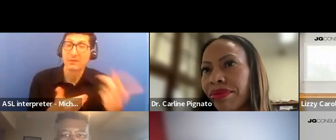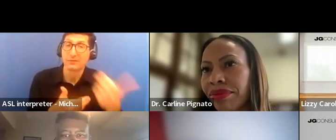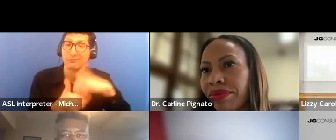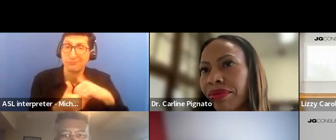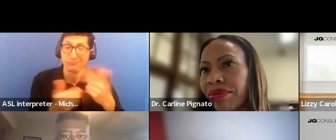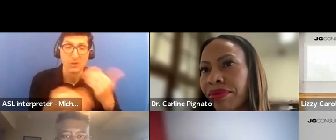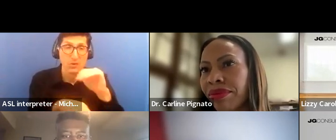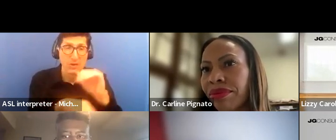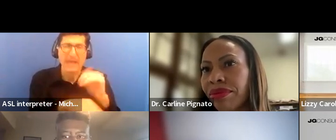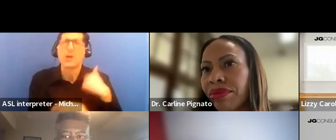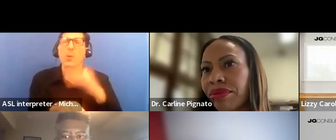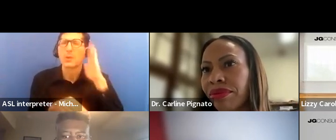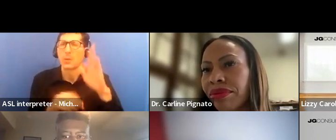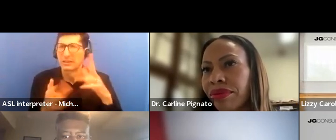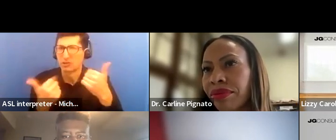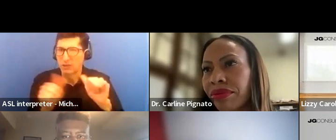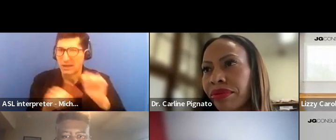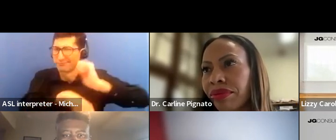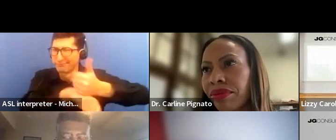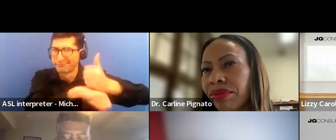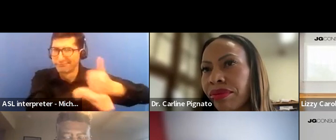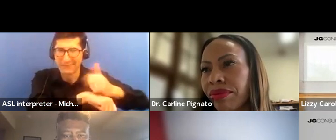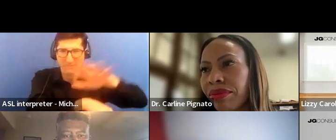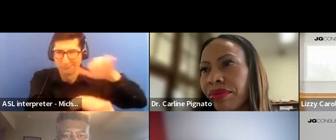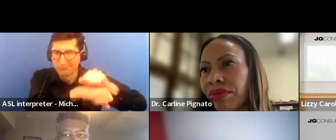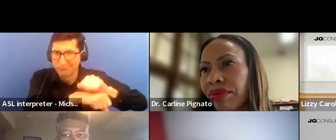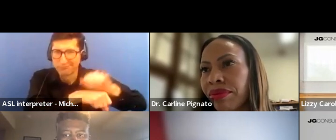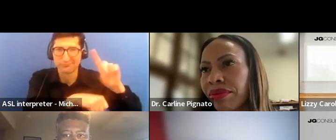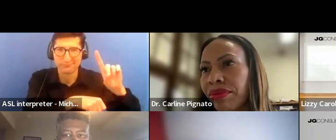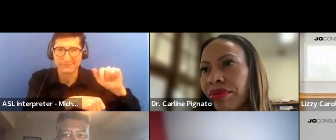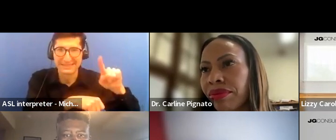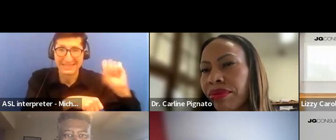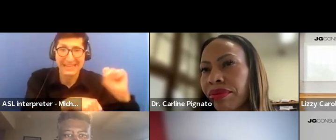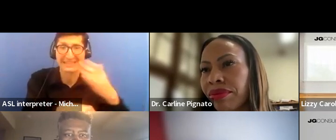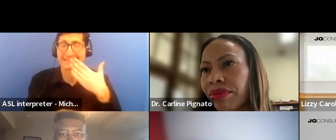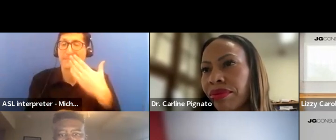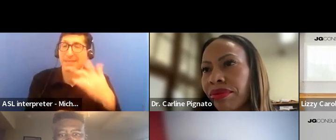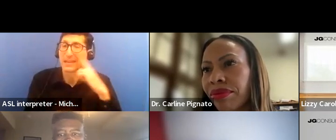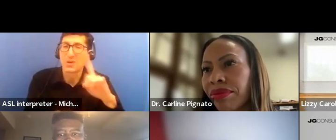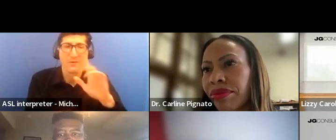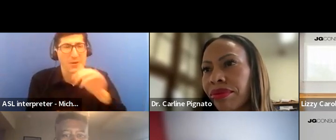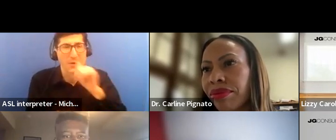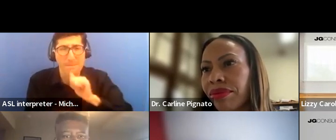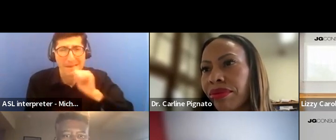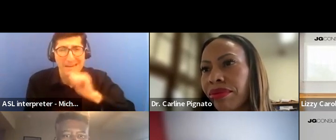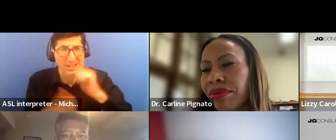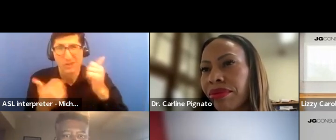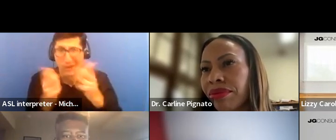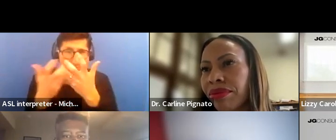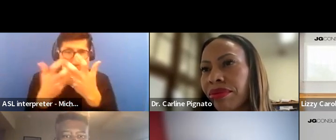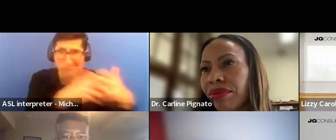dates. Thank you for being patient with me on trying to get all of these things to